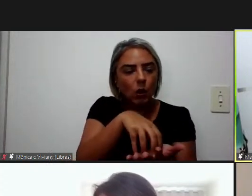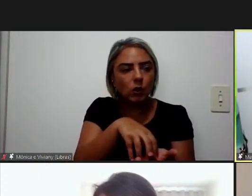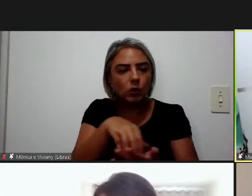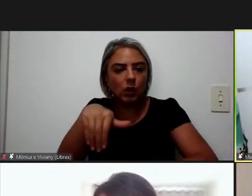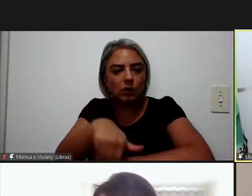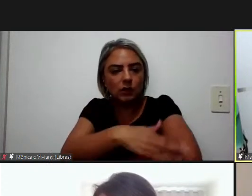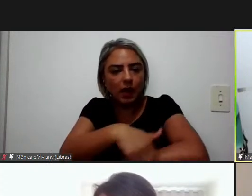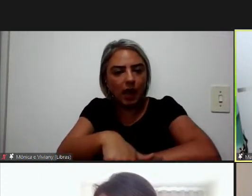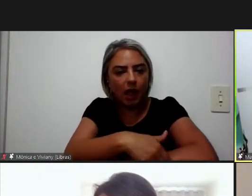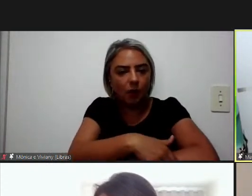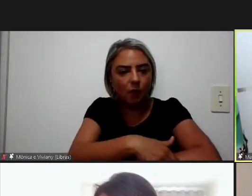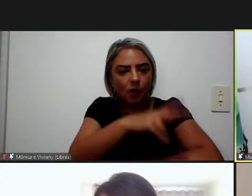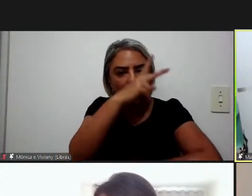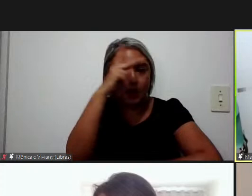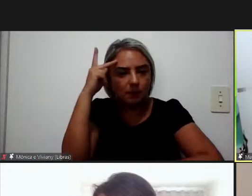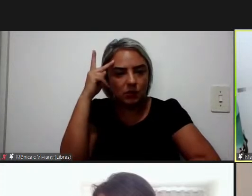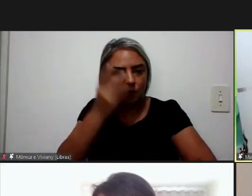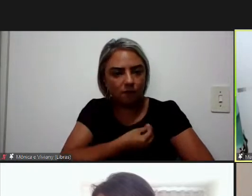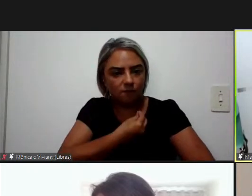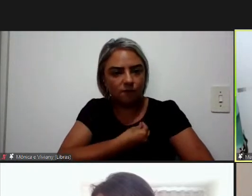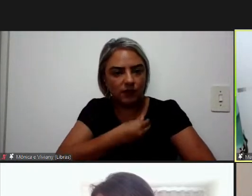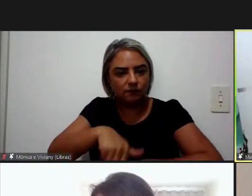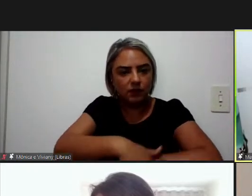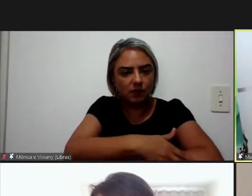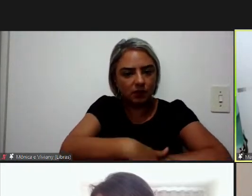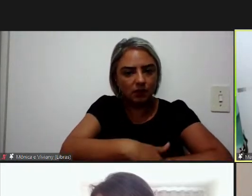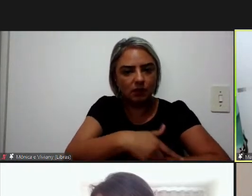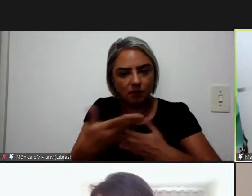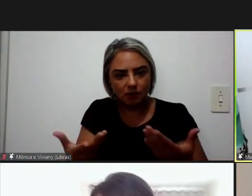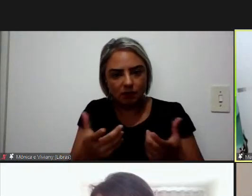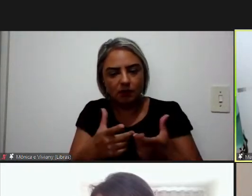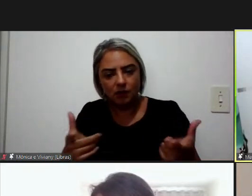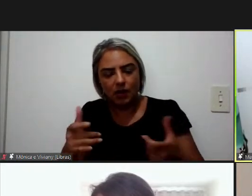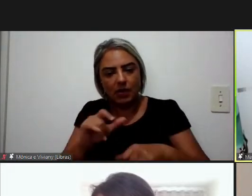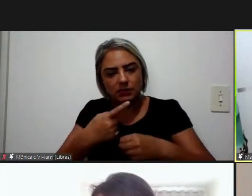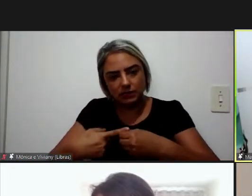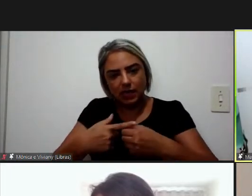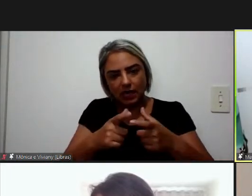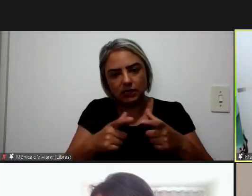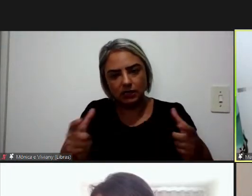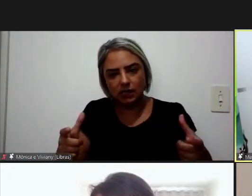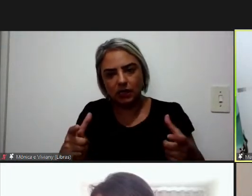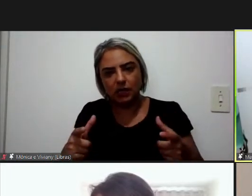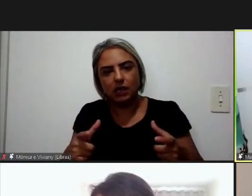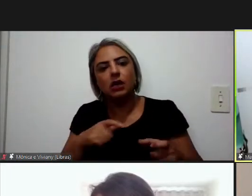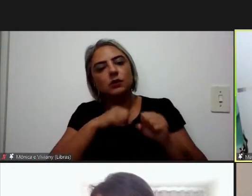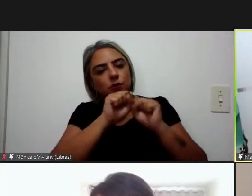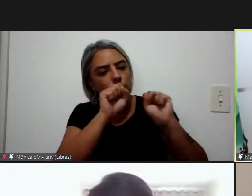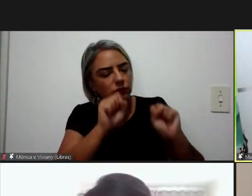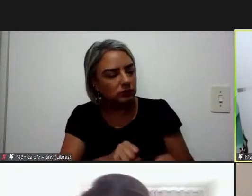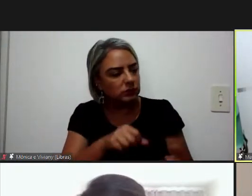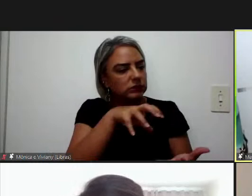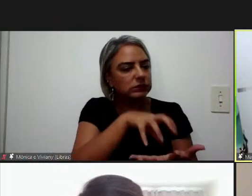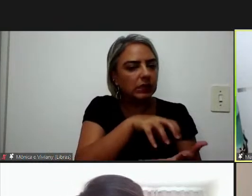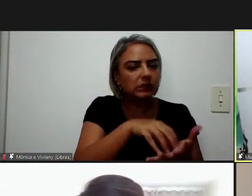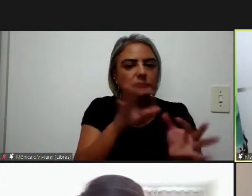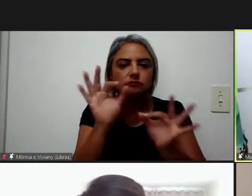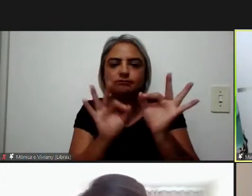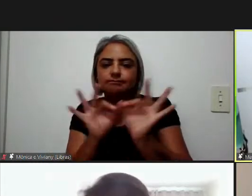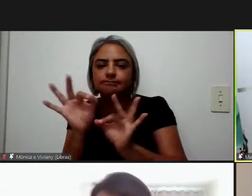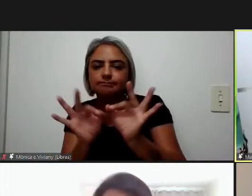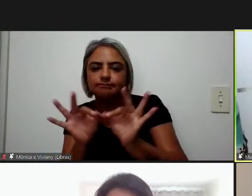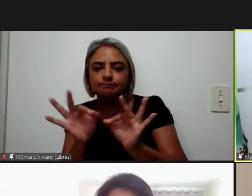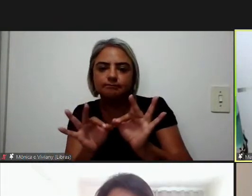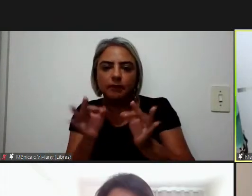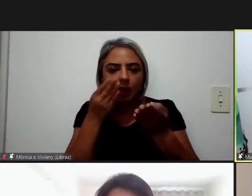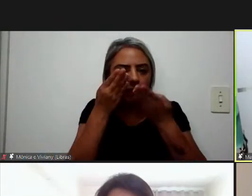teams that work outside in the streets with homeless people at the big cities.